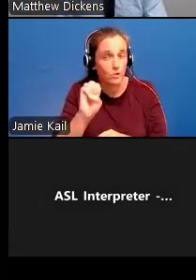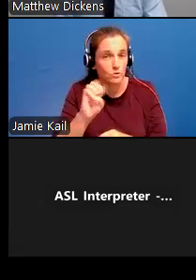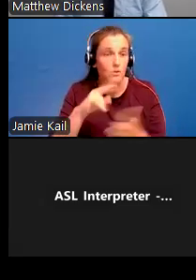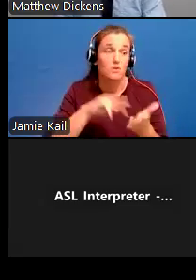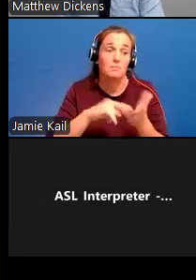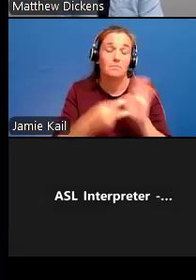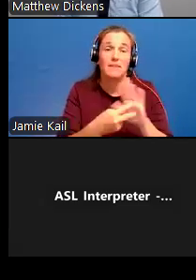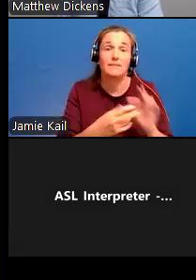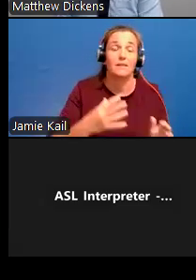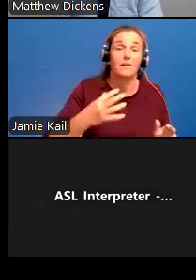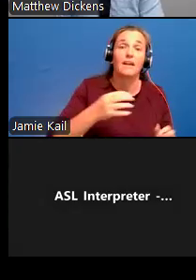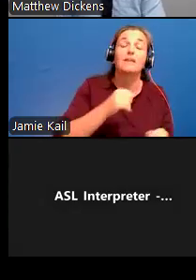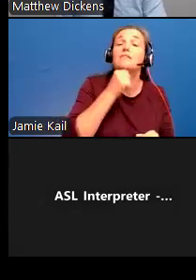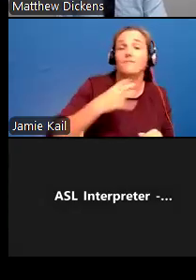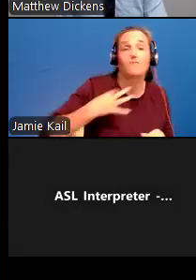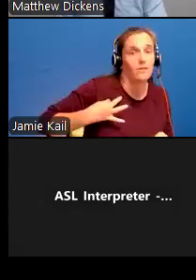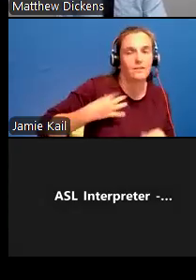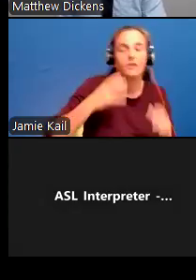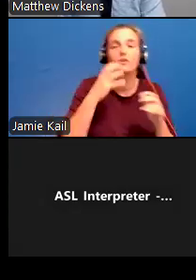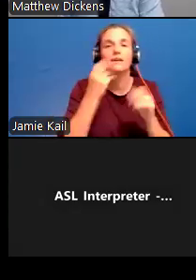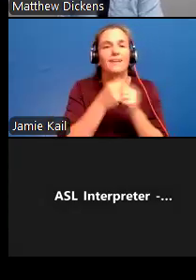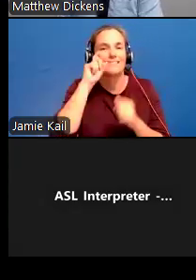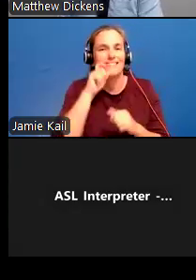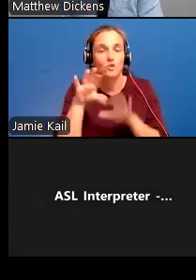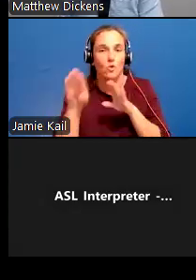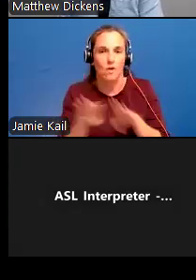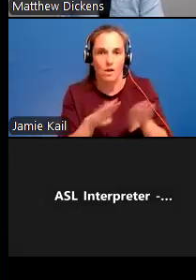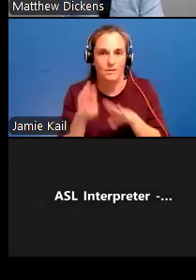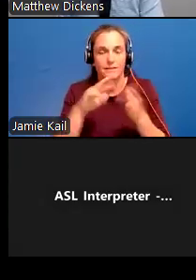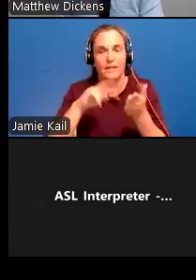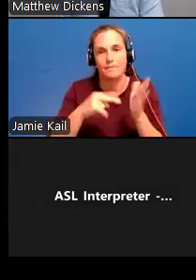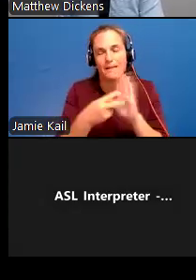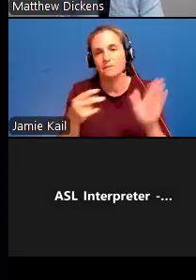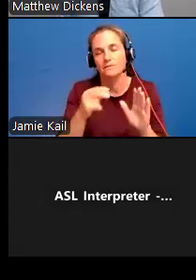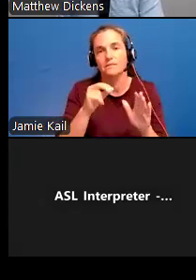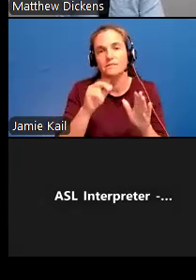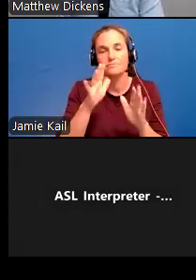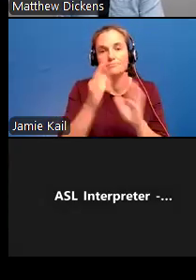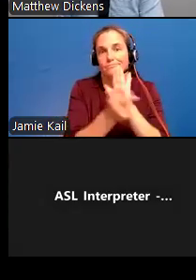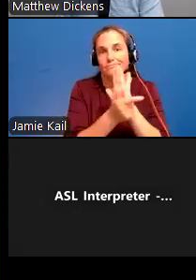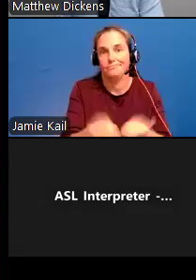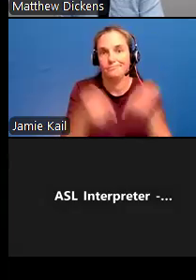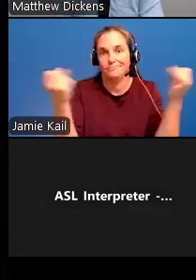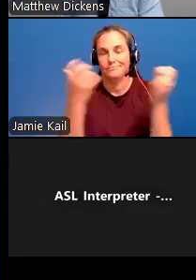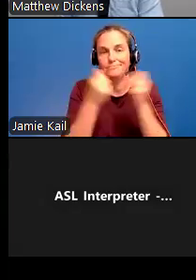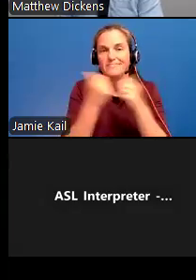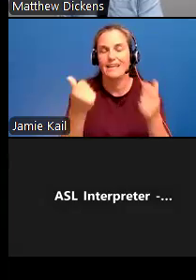or non-consensual sexual conduct that would constitute an offense under the Texas Penal Code for indecent exposure